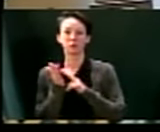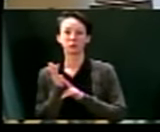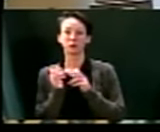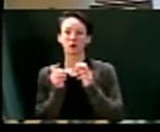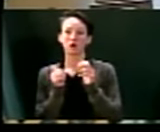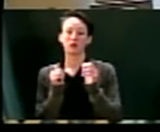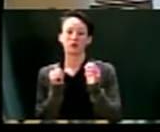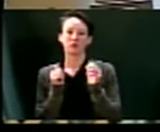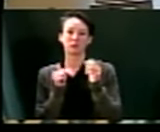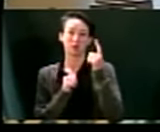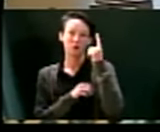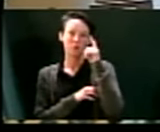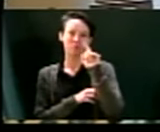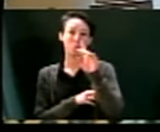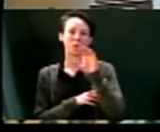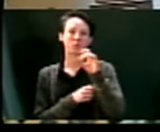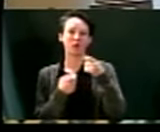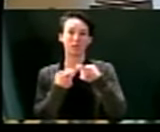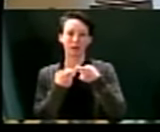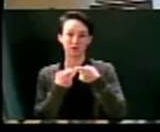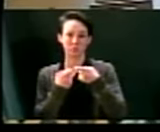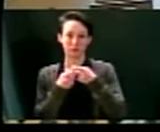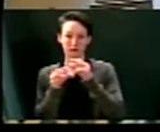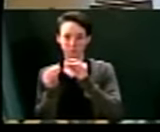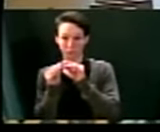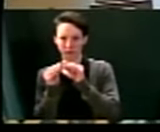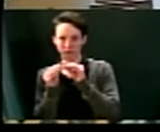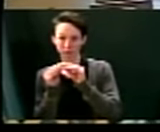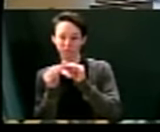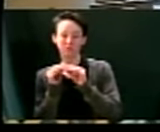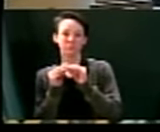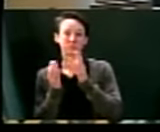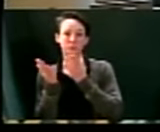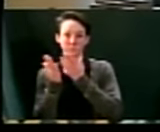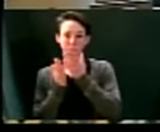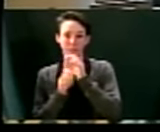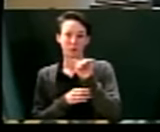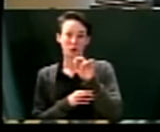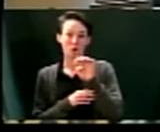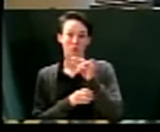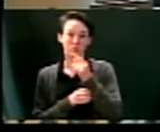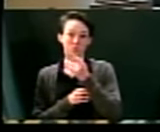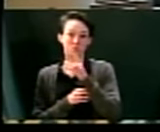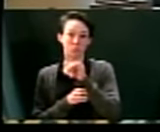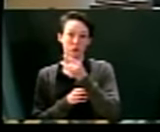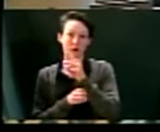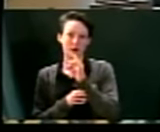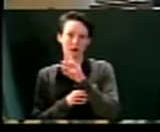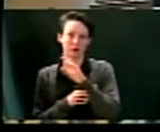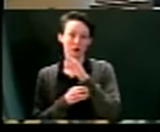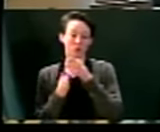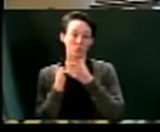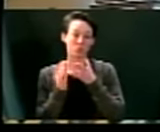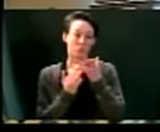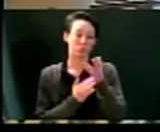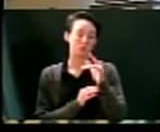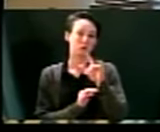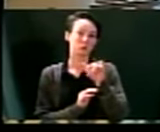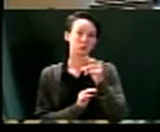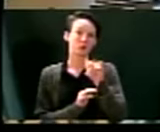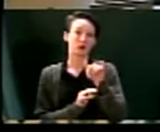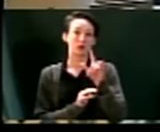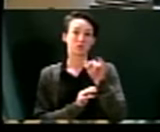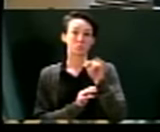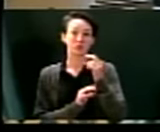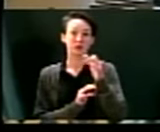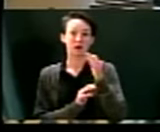provide electronic sign installation and repair services for the term of August 2018 through July 2019, which